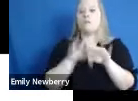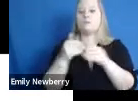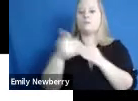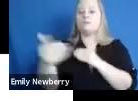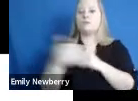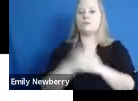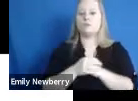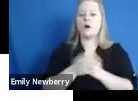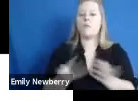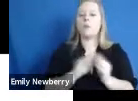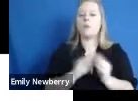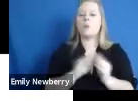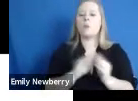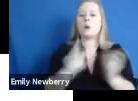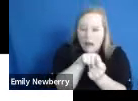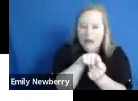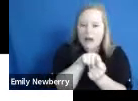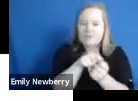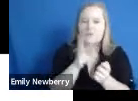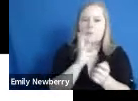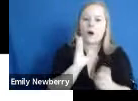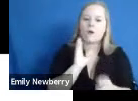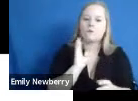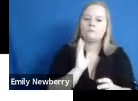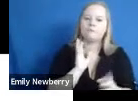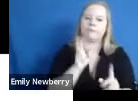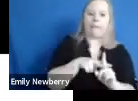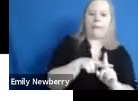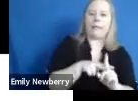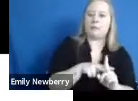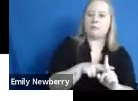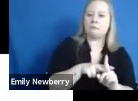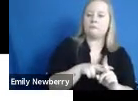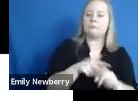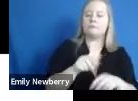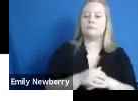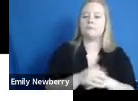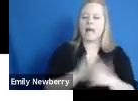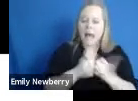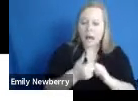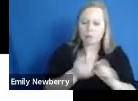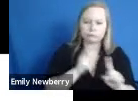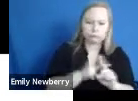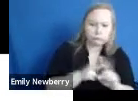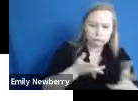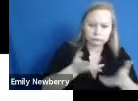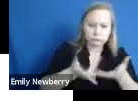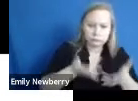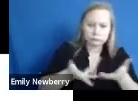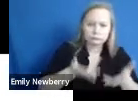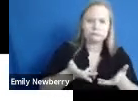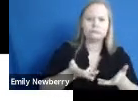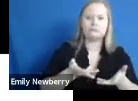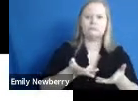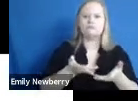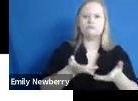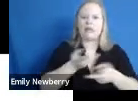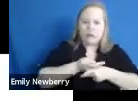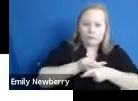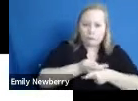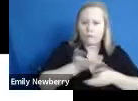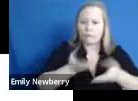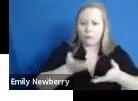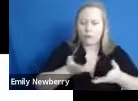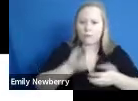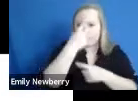water applications. That's kind of the name of the game, is applying water very judiciously, and because it